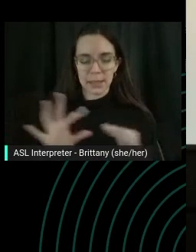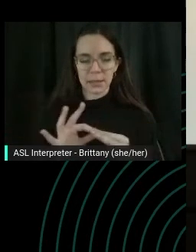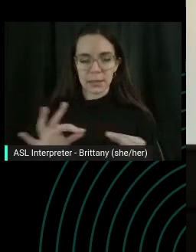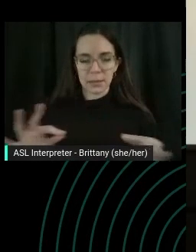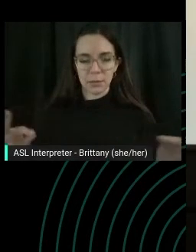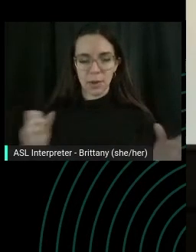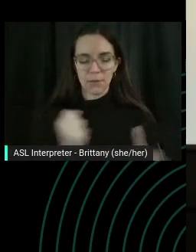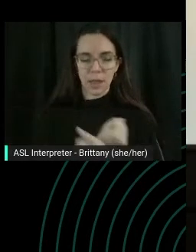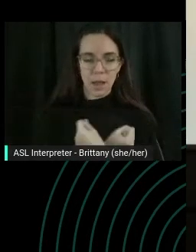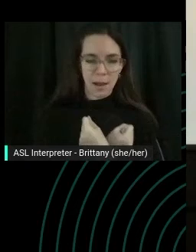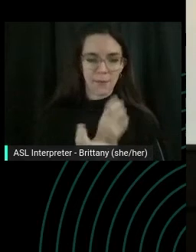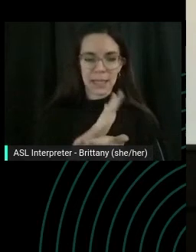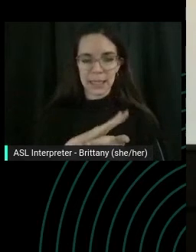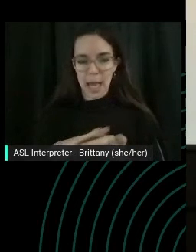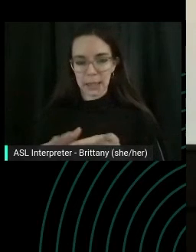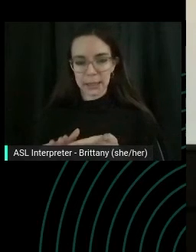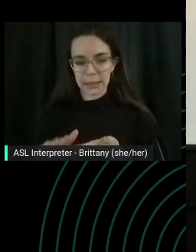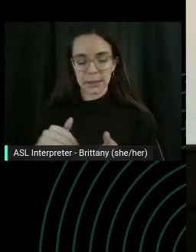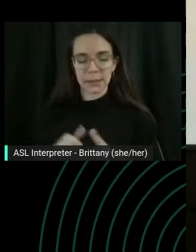kindness.